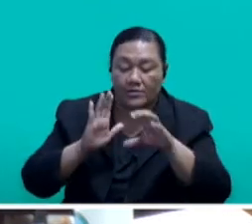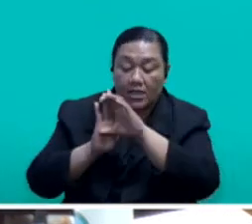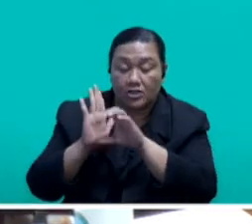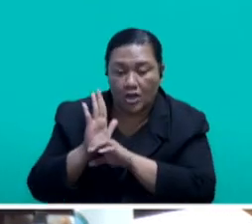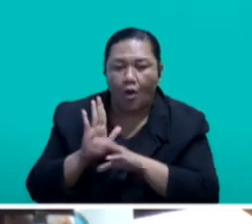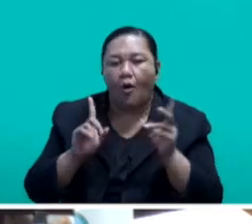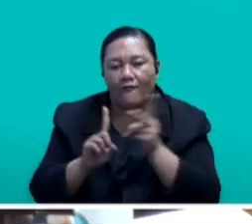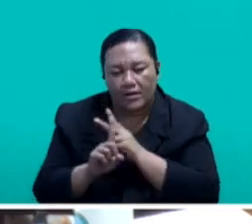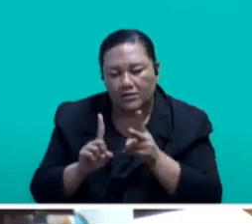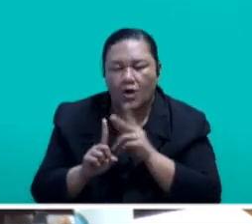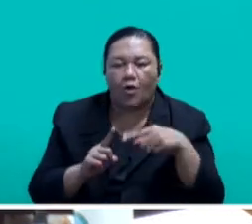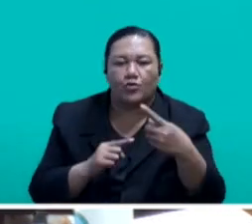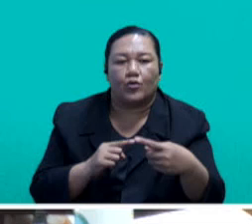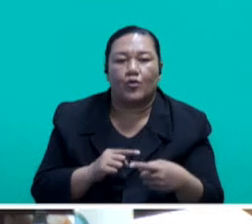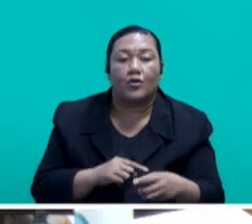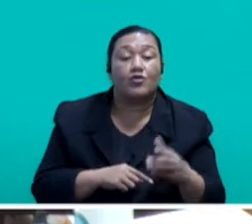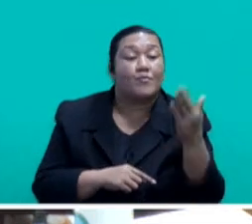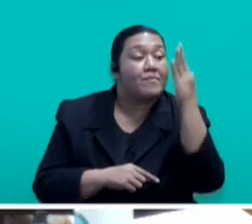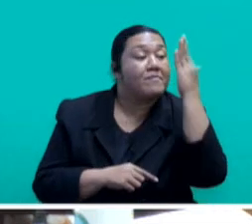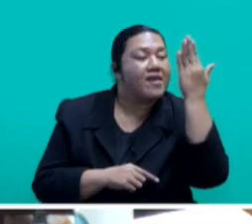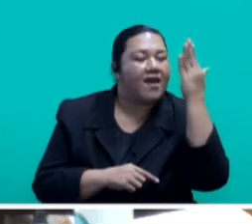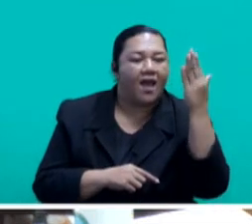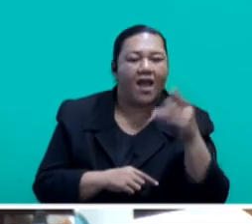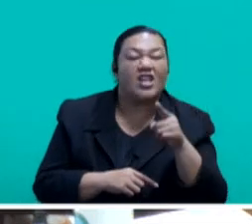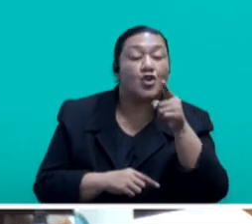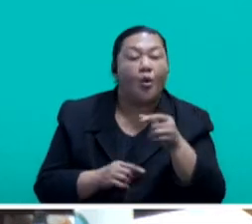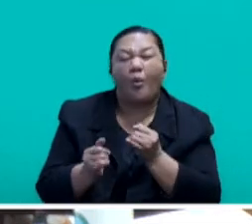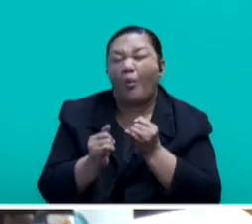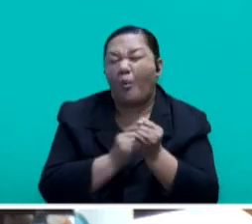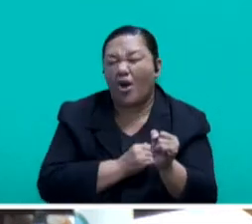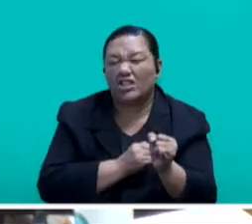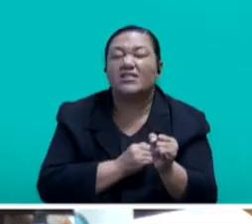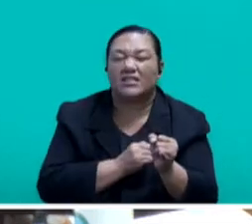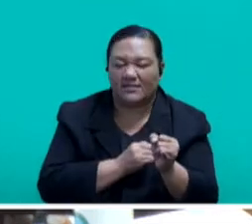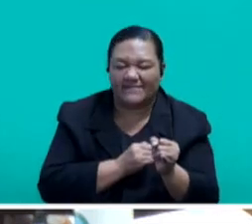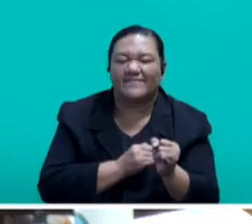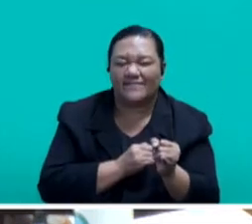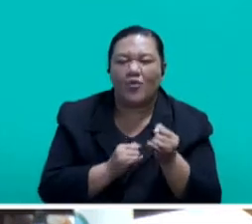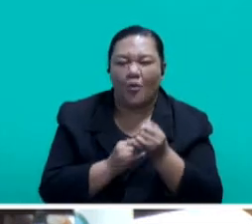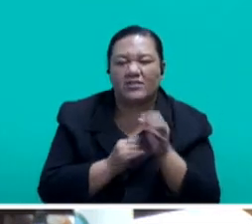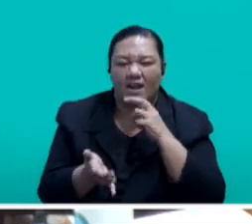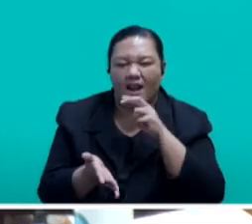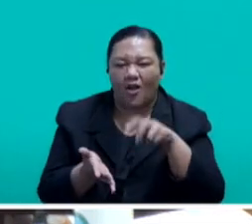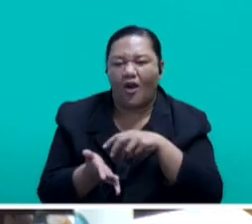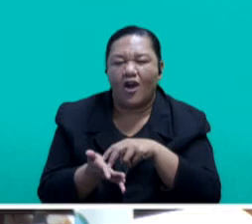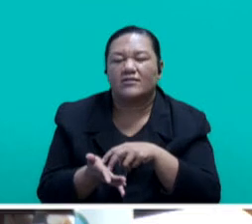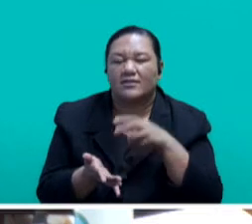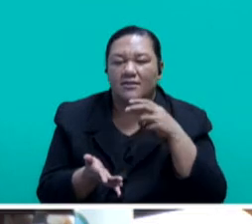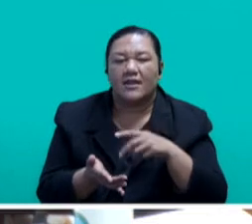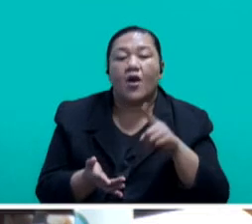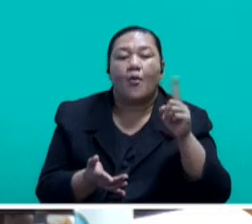honorable members. You have the worst record of interference since 2006.